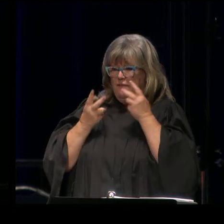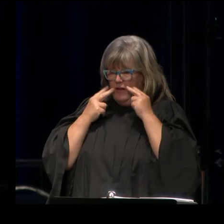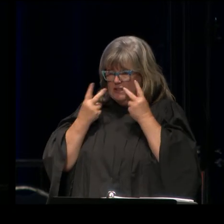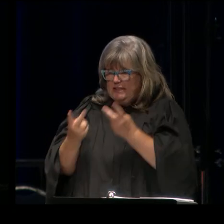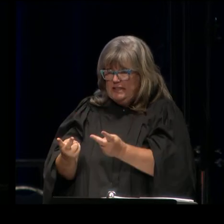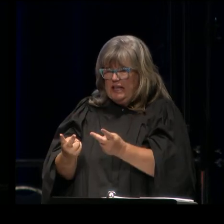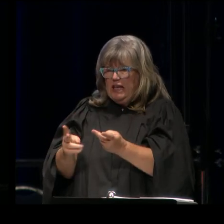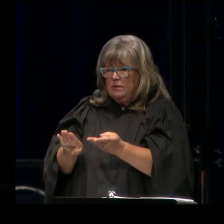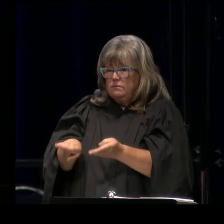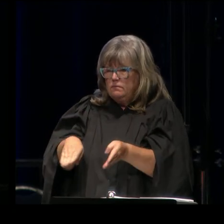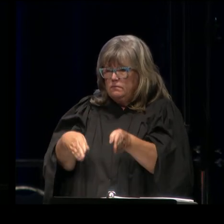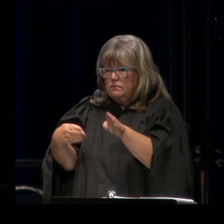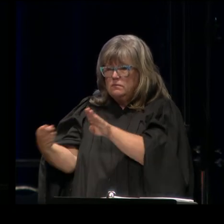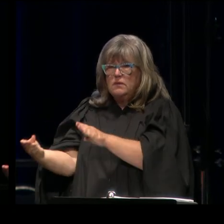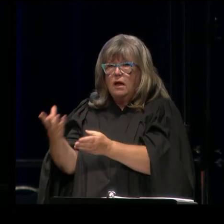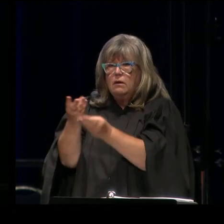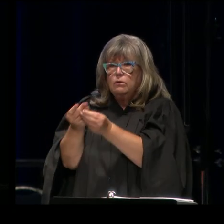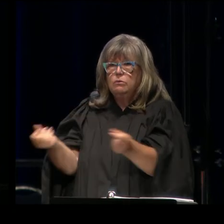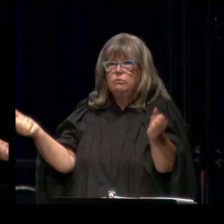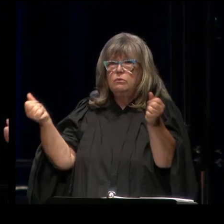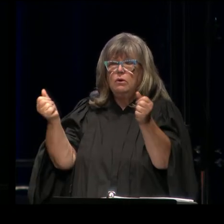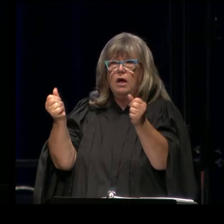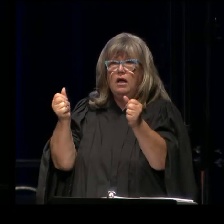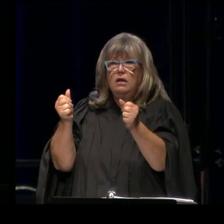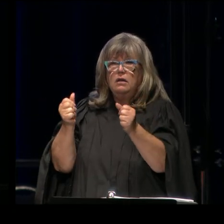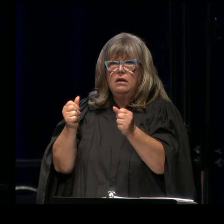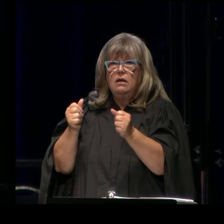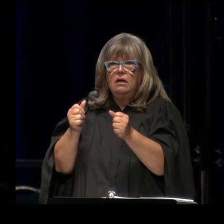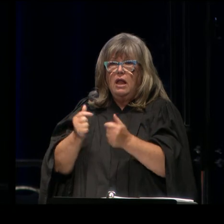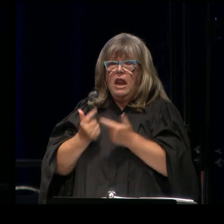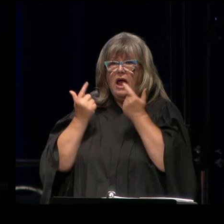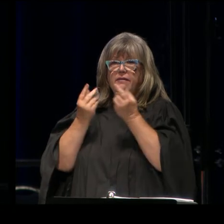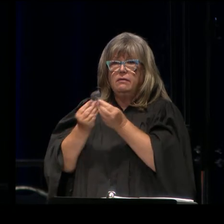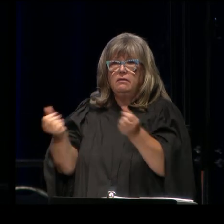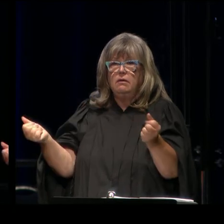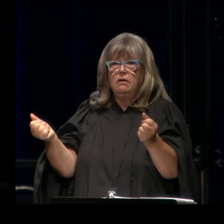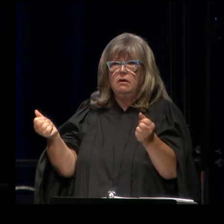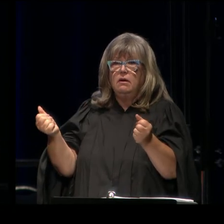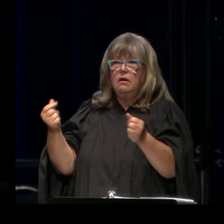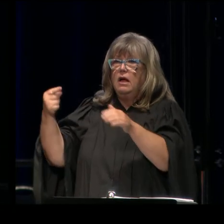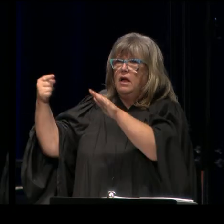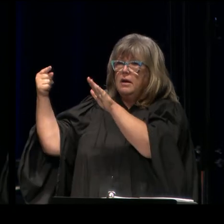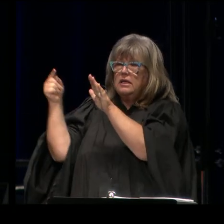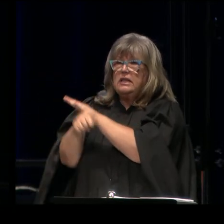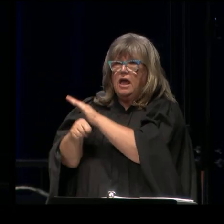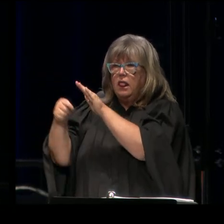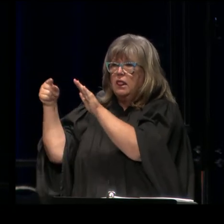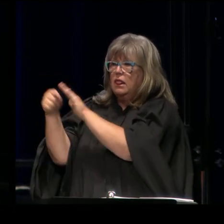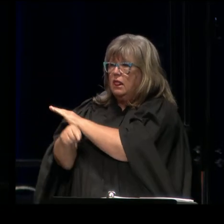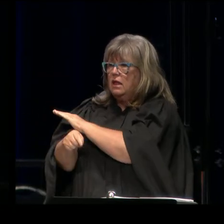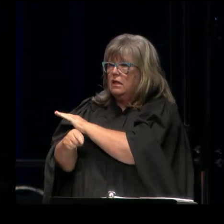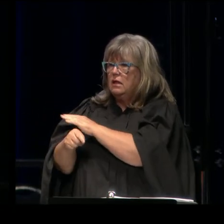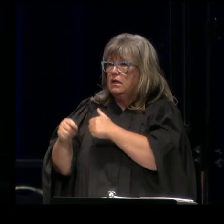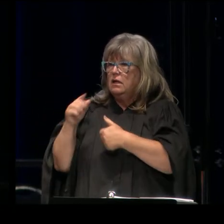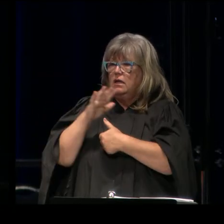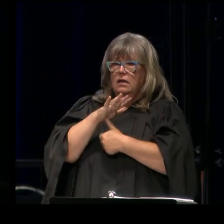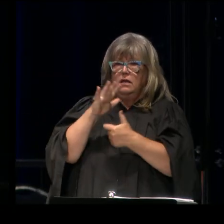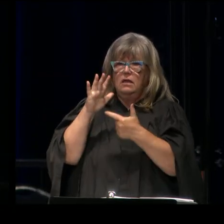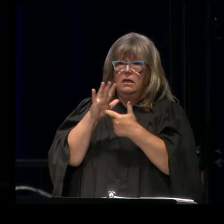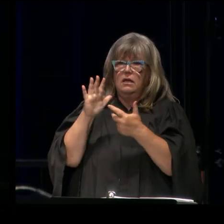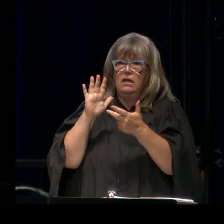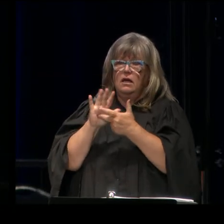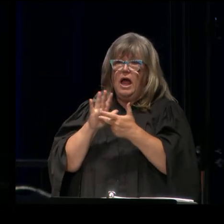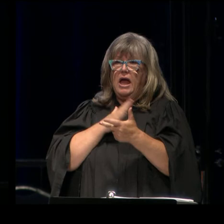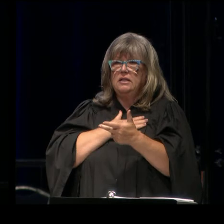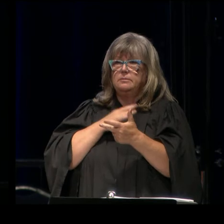eyes, the killing of my daughters, Bisan, Mayar, Aya, and my niece